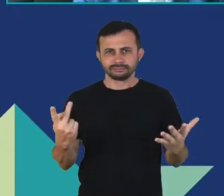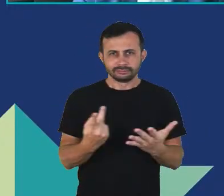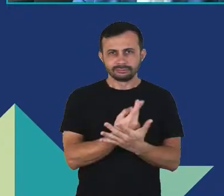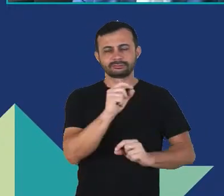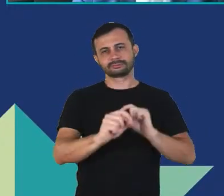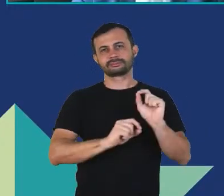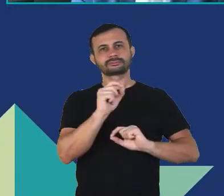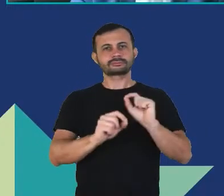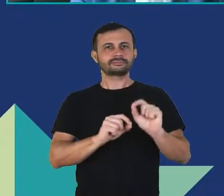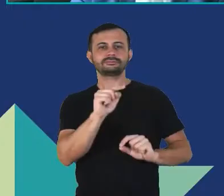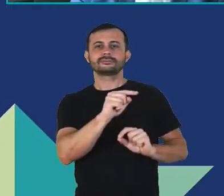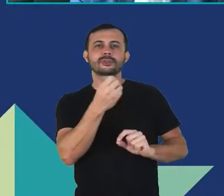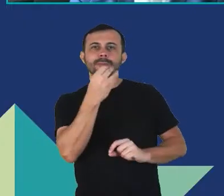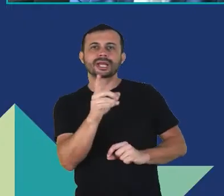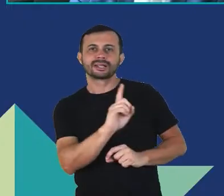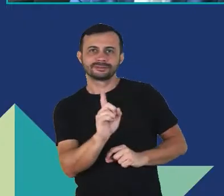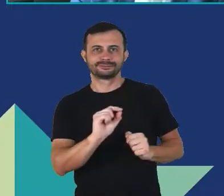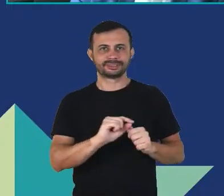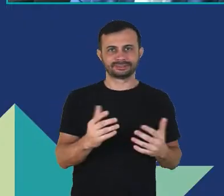completed.